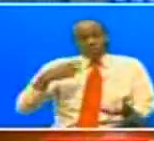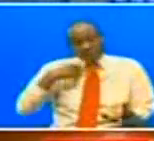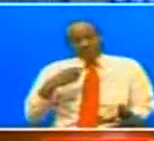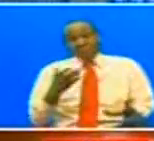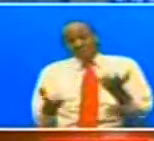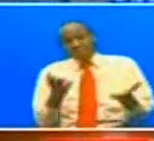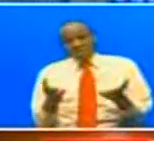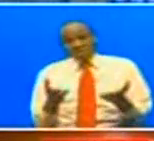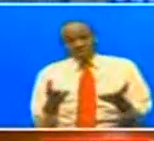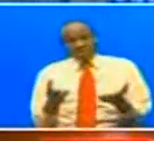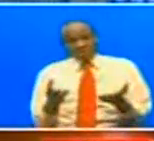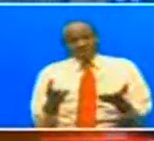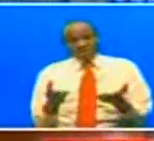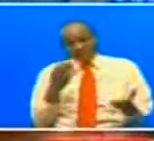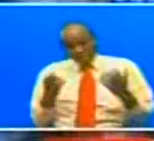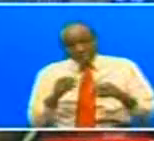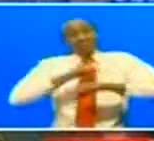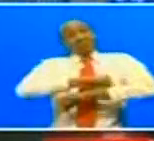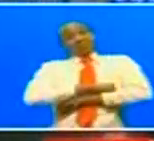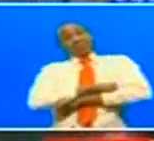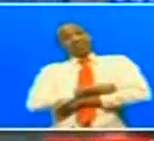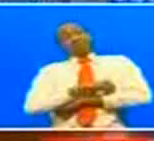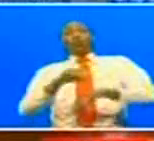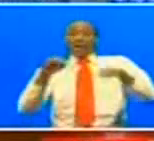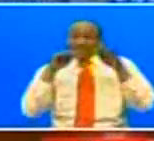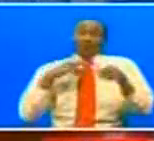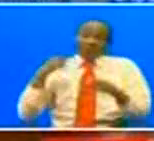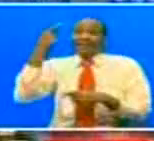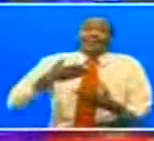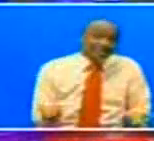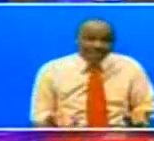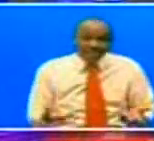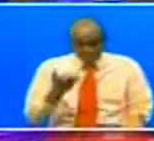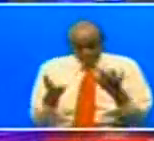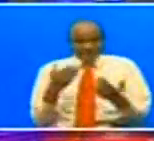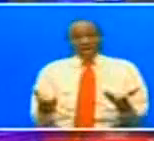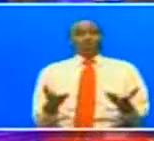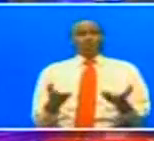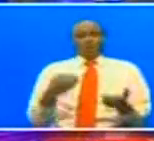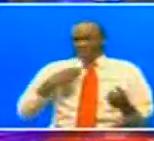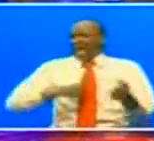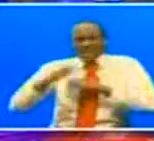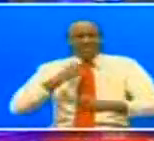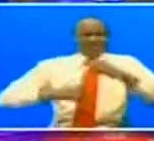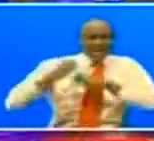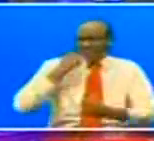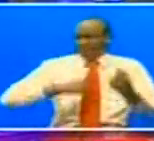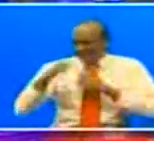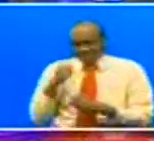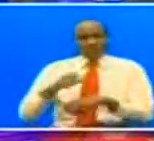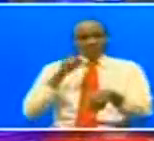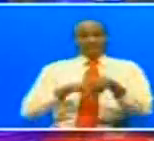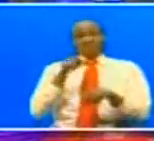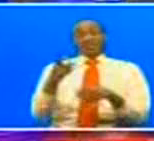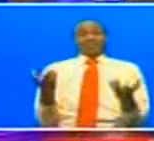ducks? Are we sitting and waiting for the next attack? Because it seems we've been pretty reactive thus far. We're